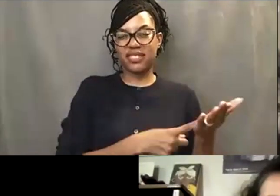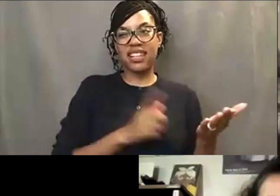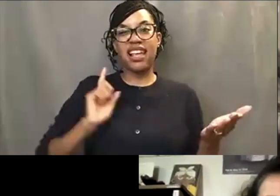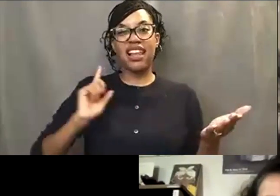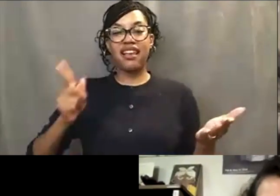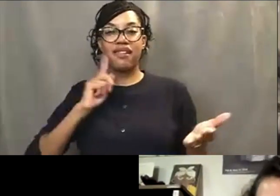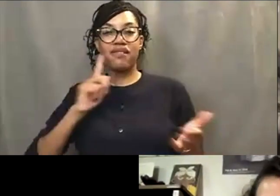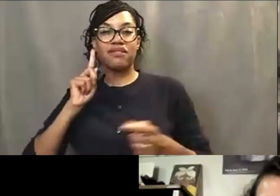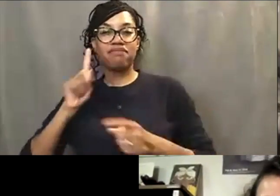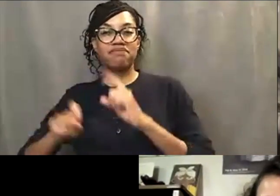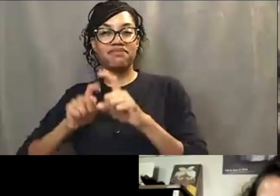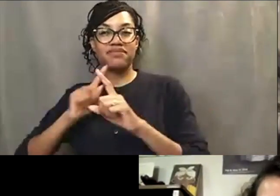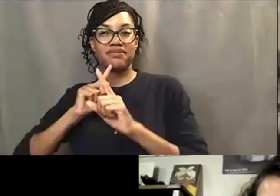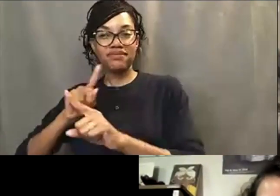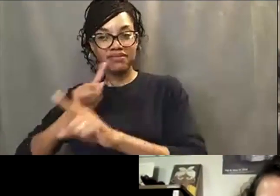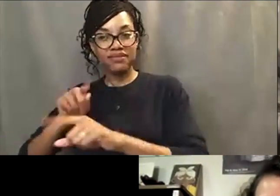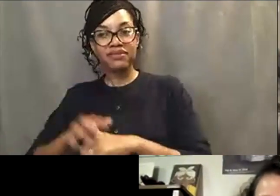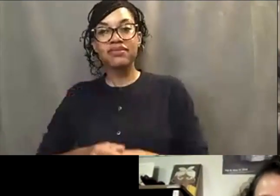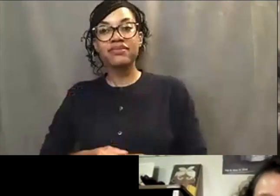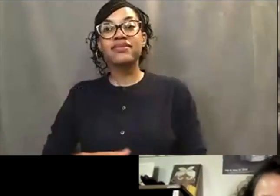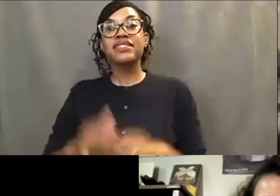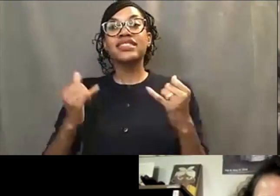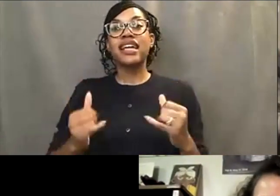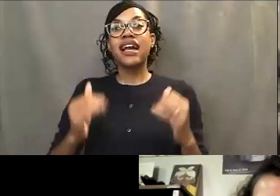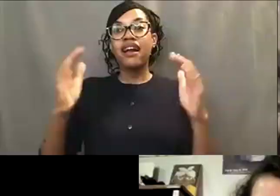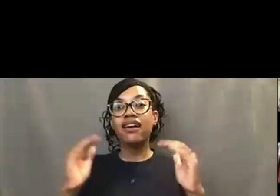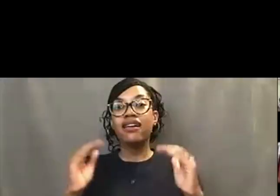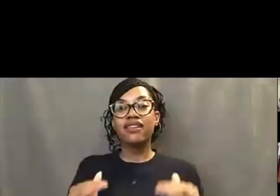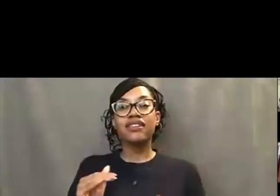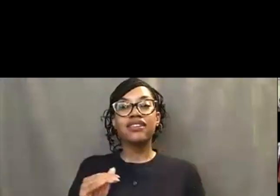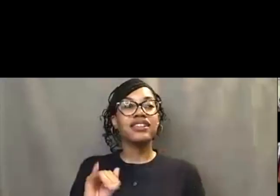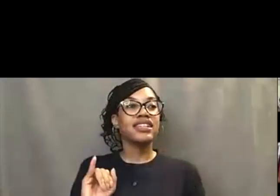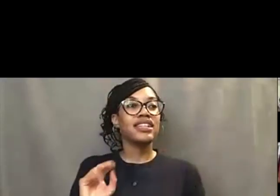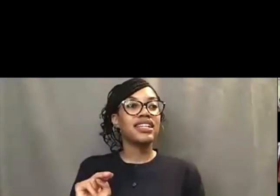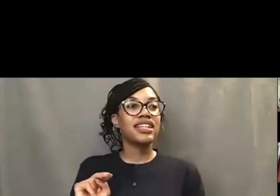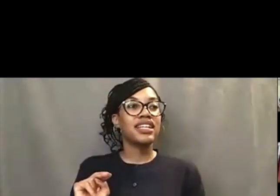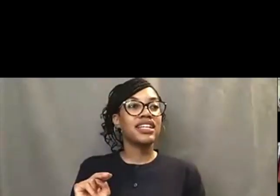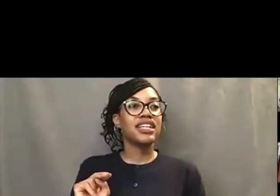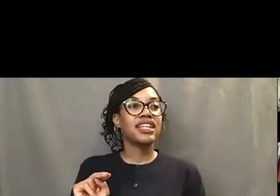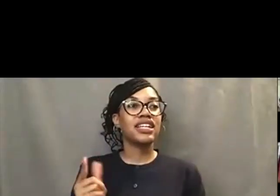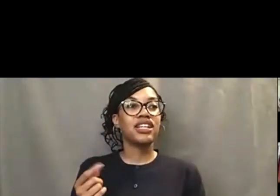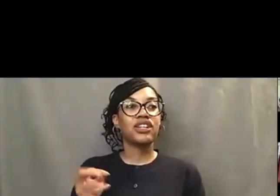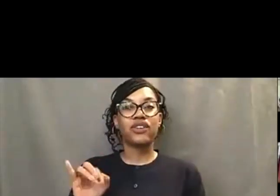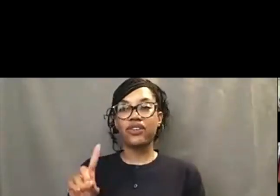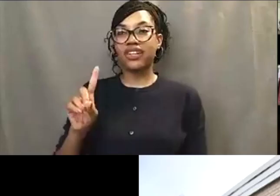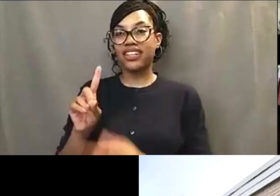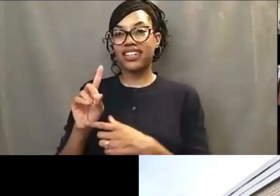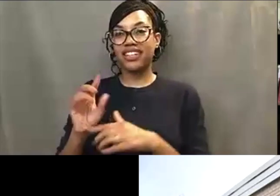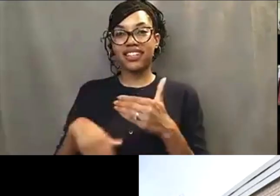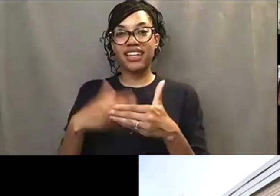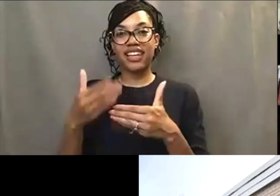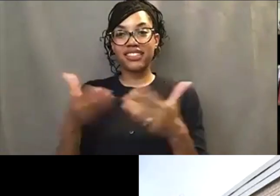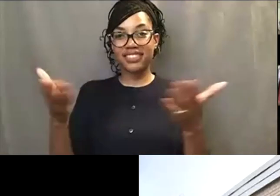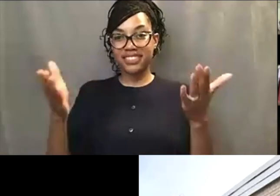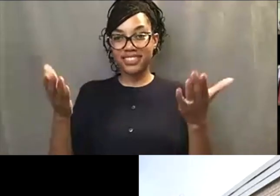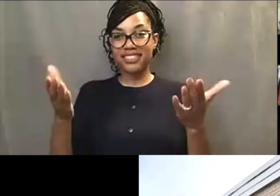Milwaukee Teachers Education Association, Ingrid. Hello, welcome.